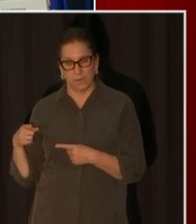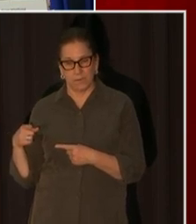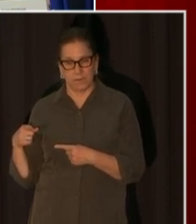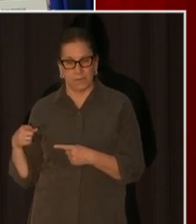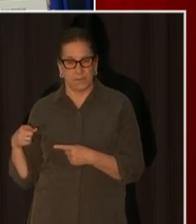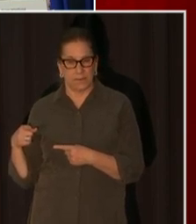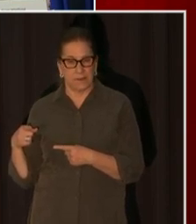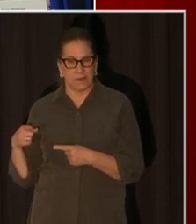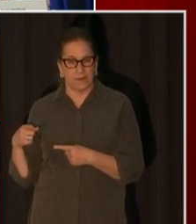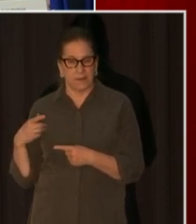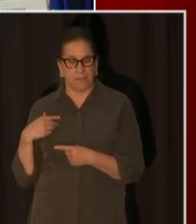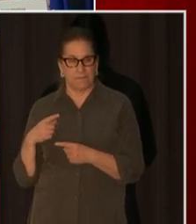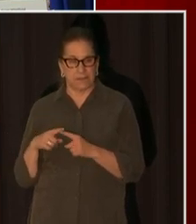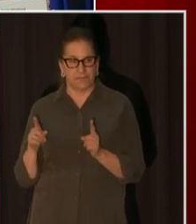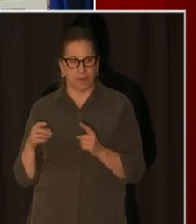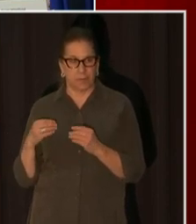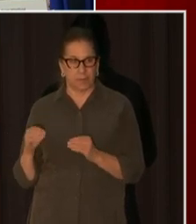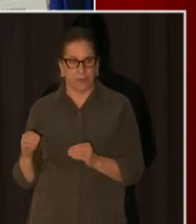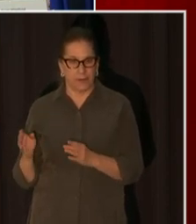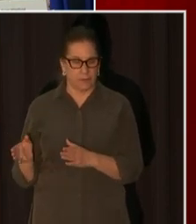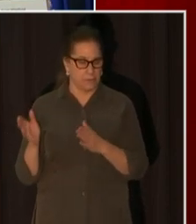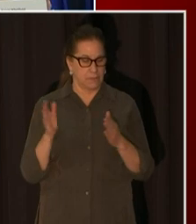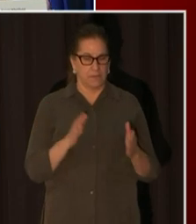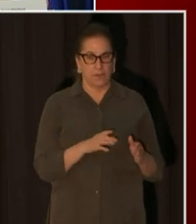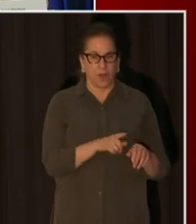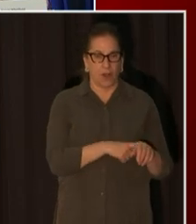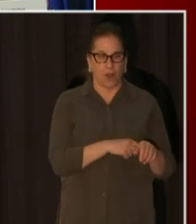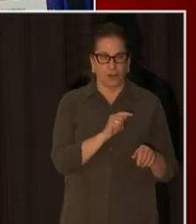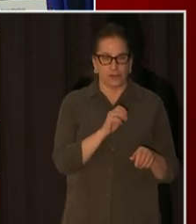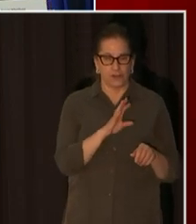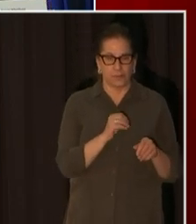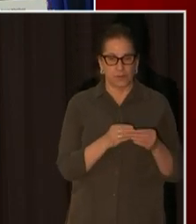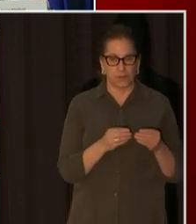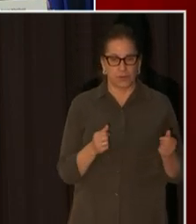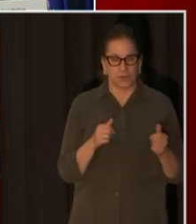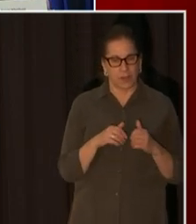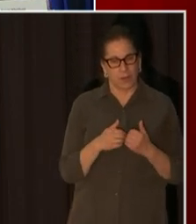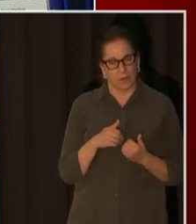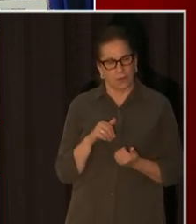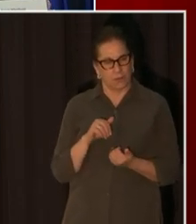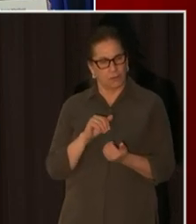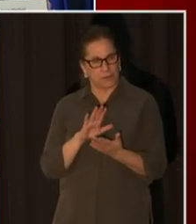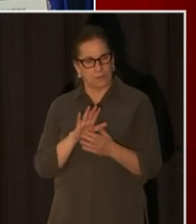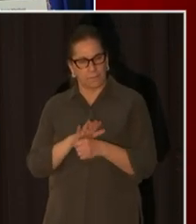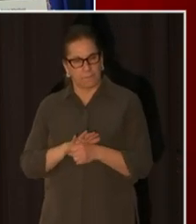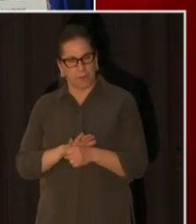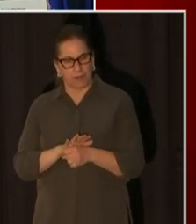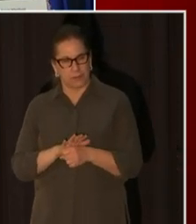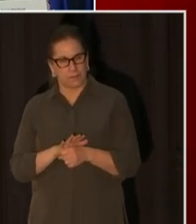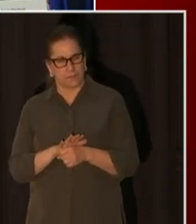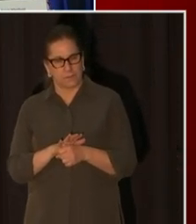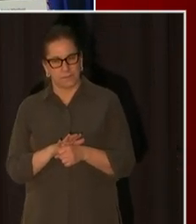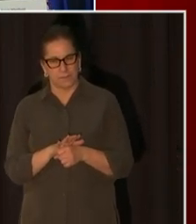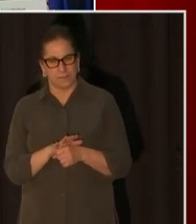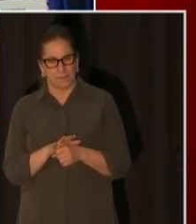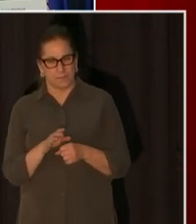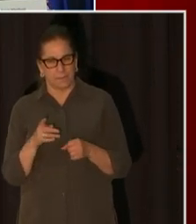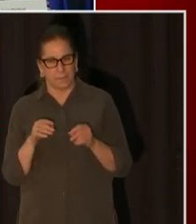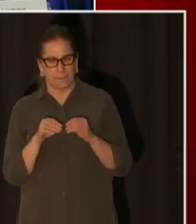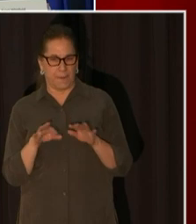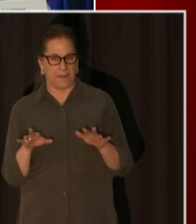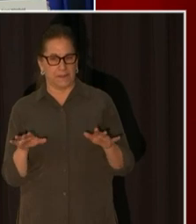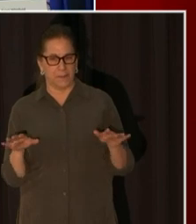phase of the future looks like. And so we are developing those futures together, and as we are figuring it out, we want to talk about it. We want to